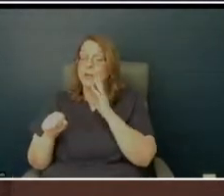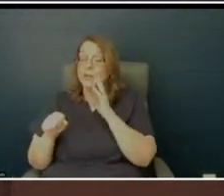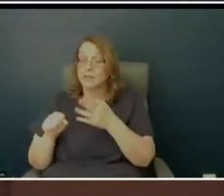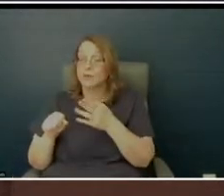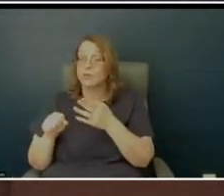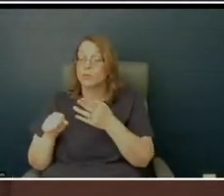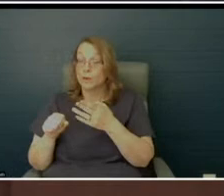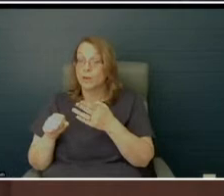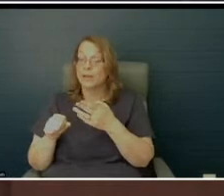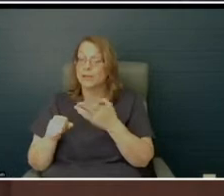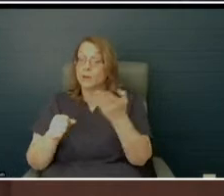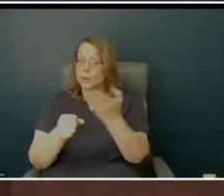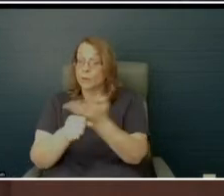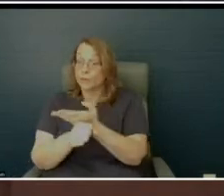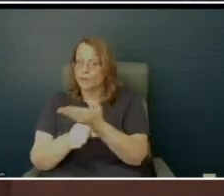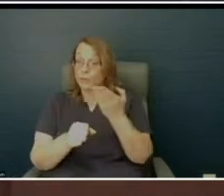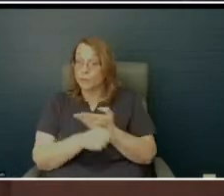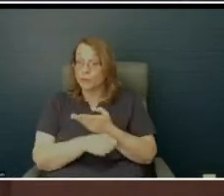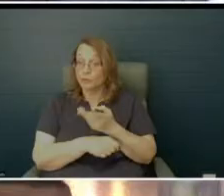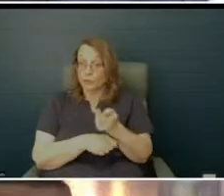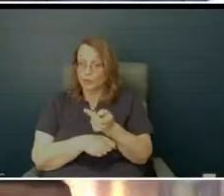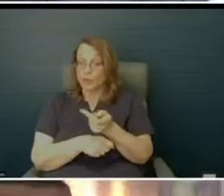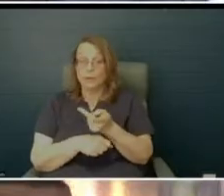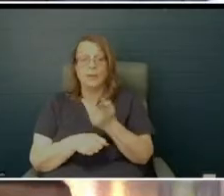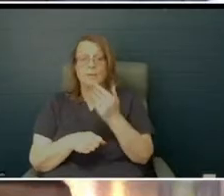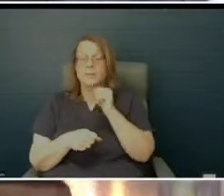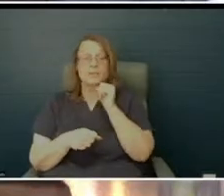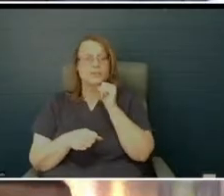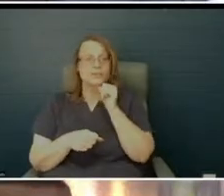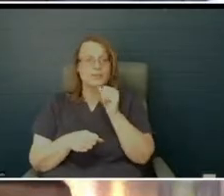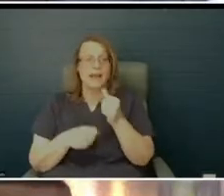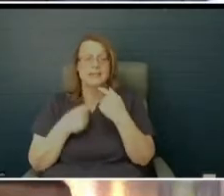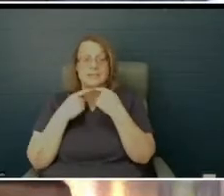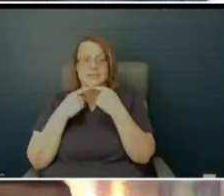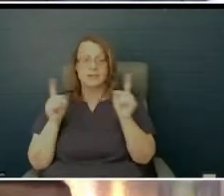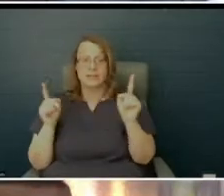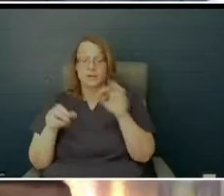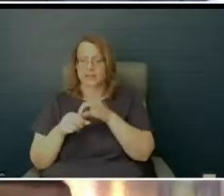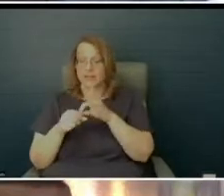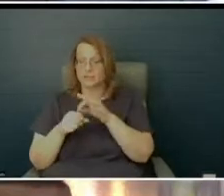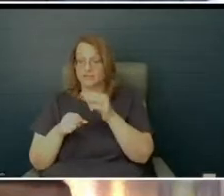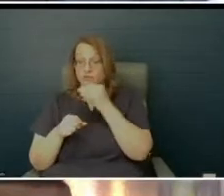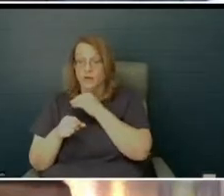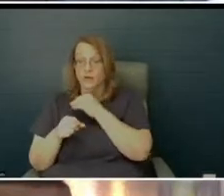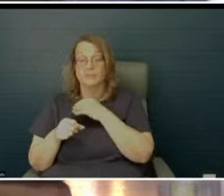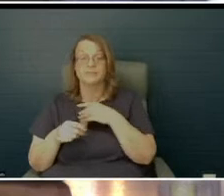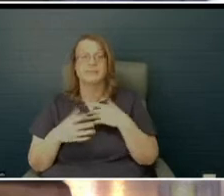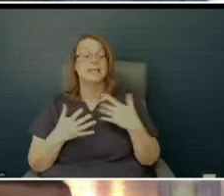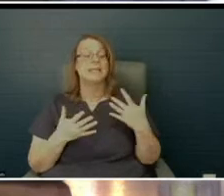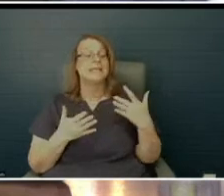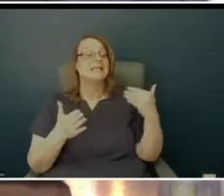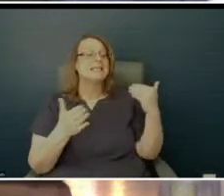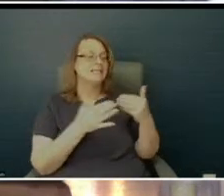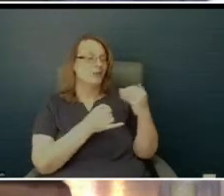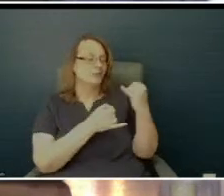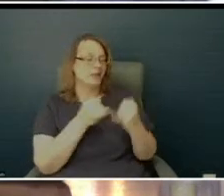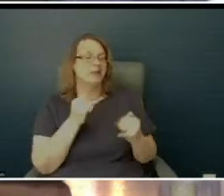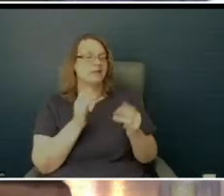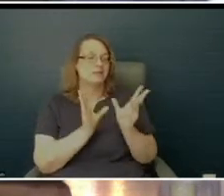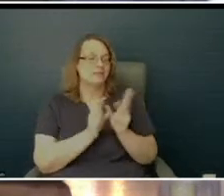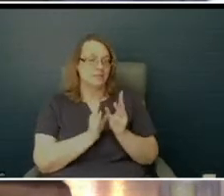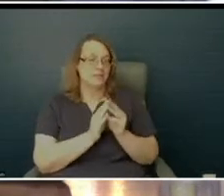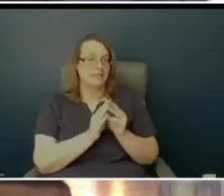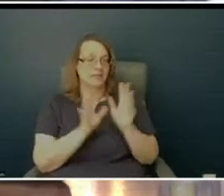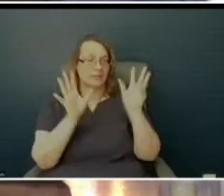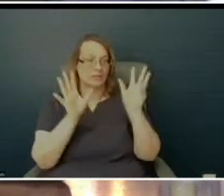you weren't declaring there was election fraud? Toward the end of the meeting, the president, again, was